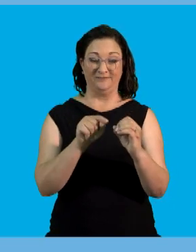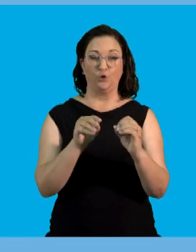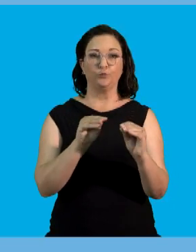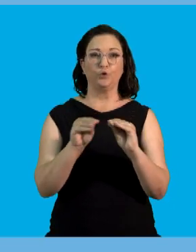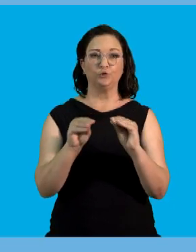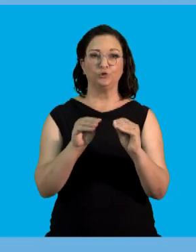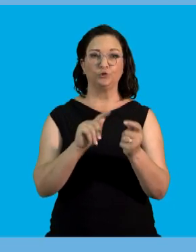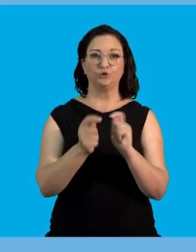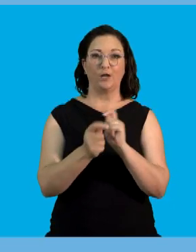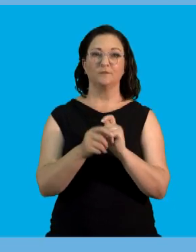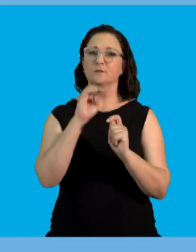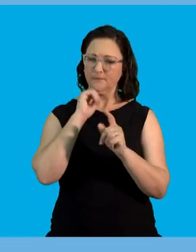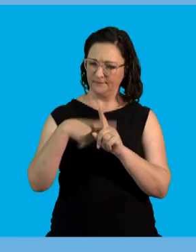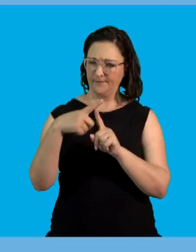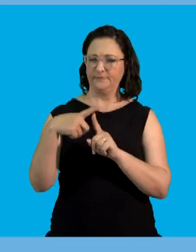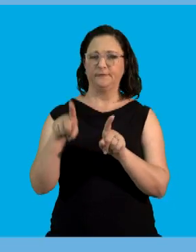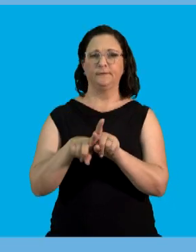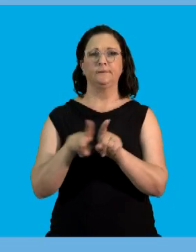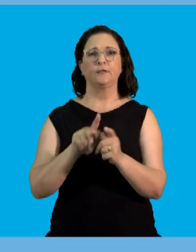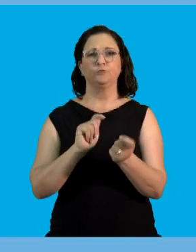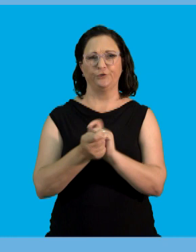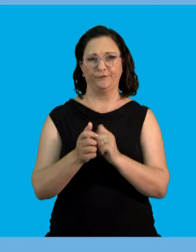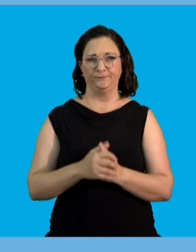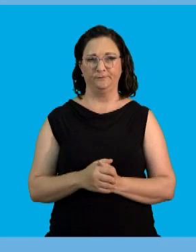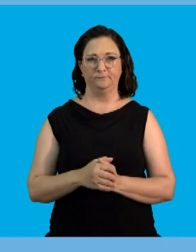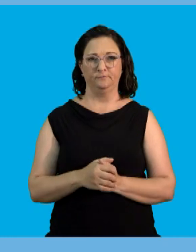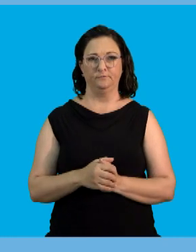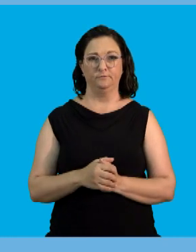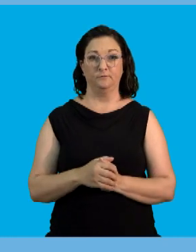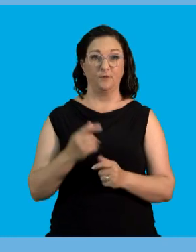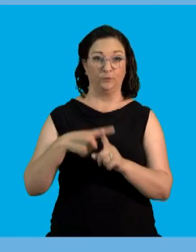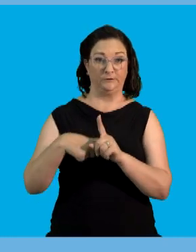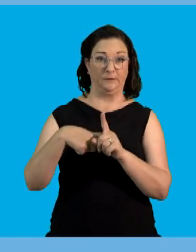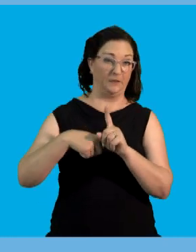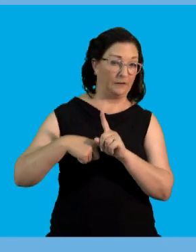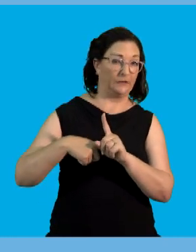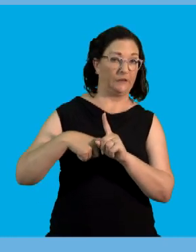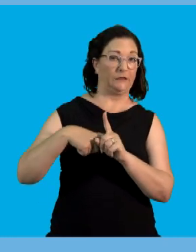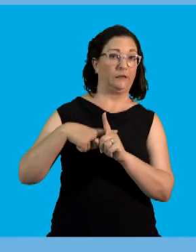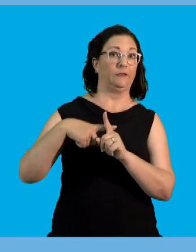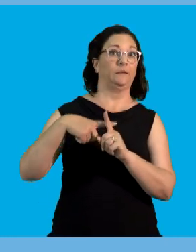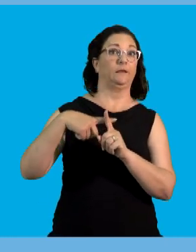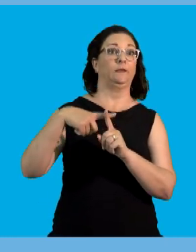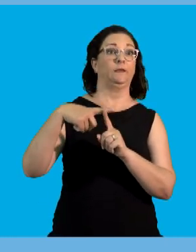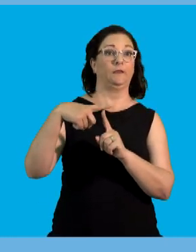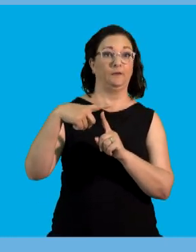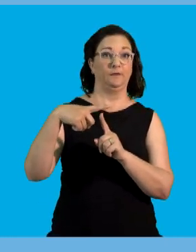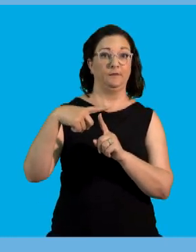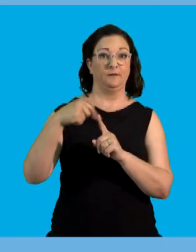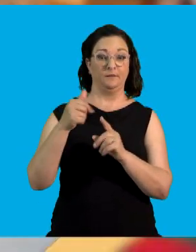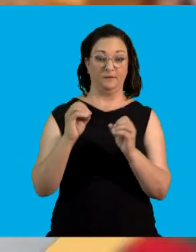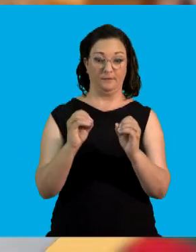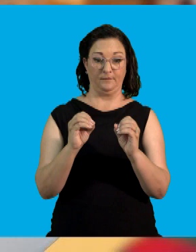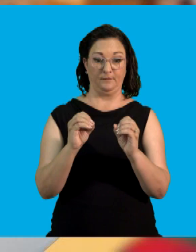of the particle changes, the temperature also changes. Right? So if we increase the temperature of the particular